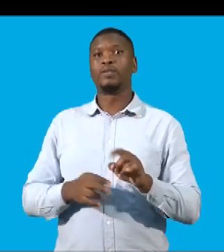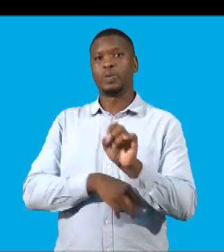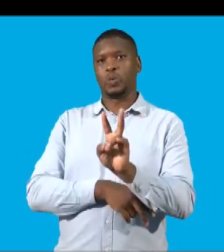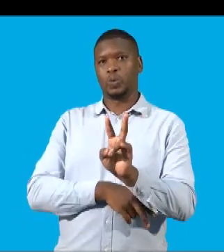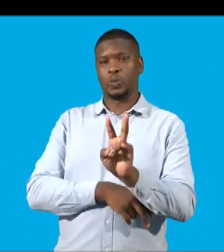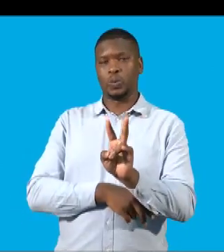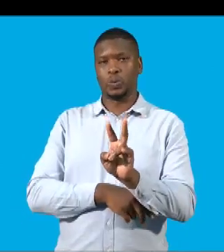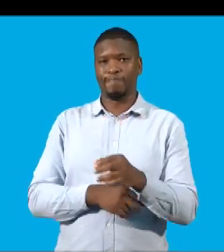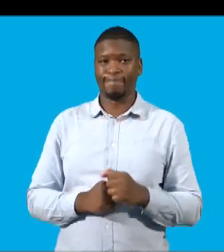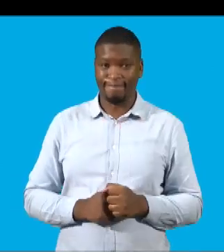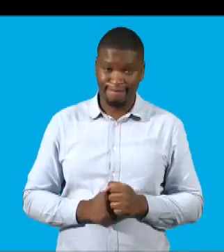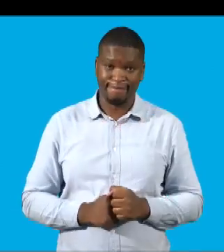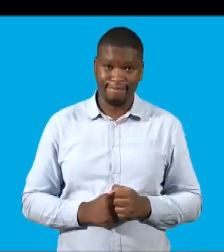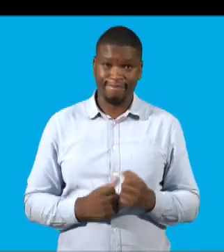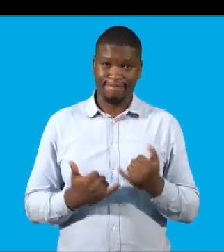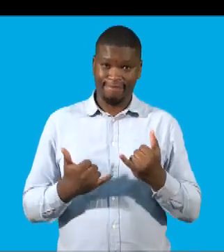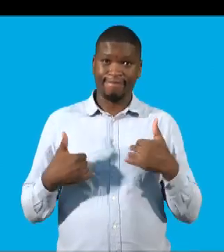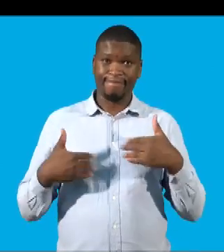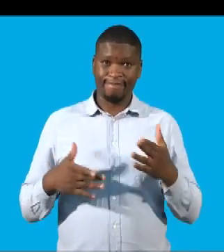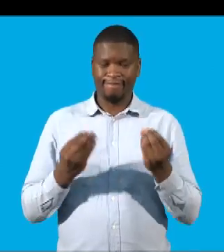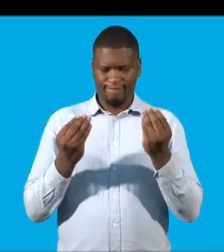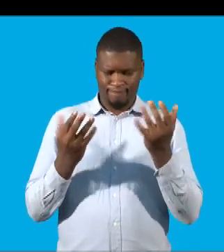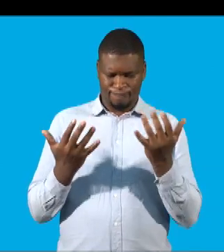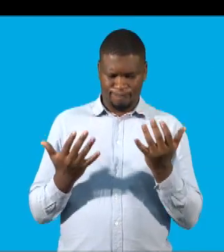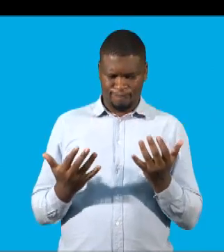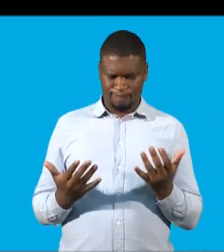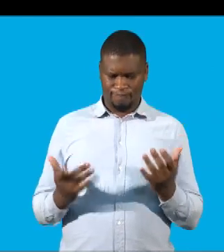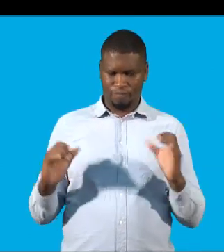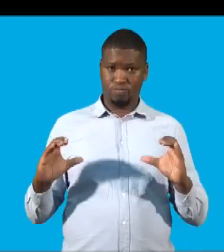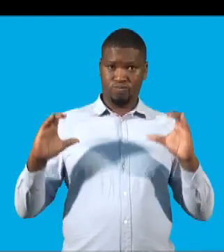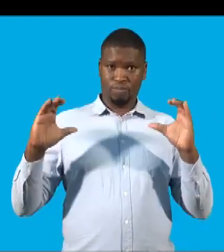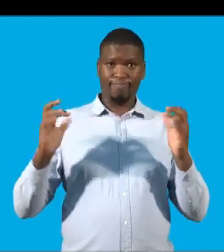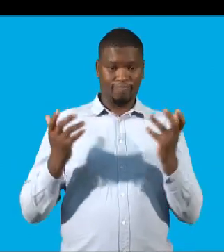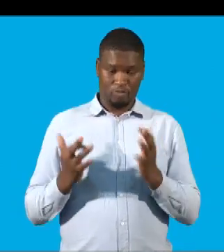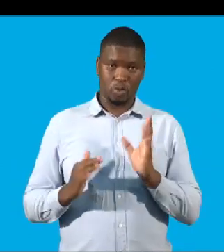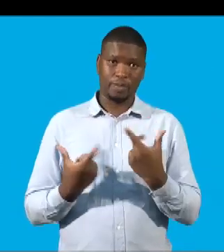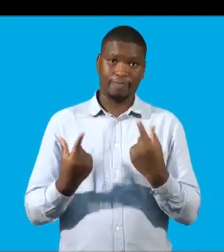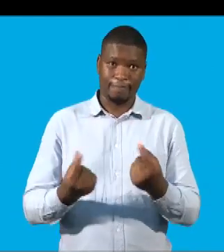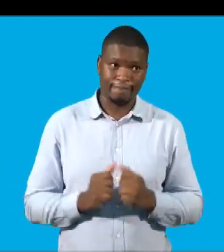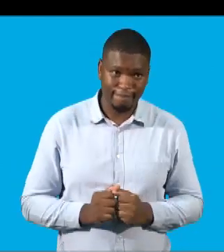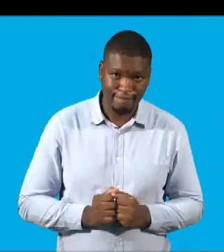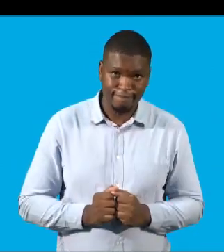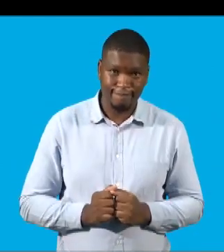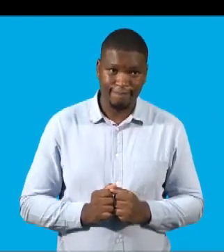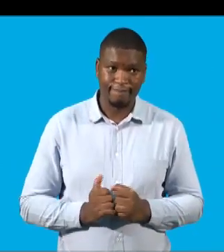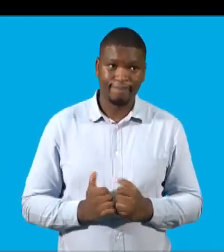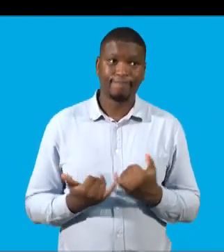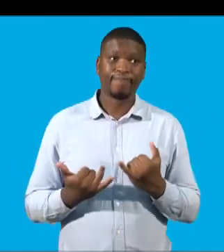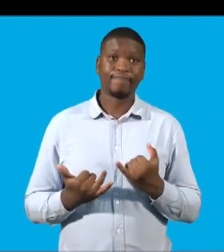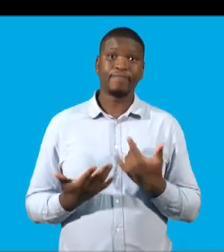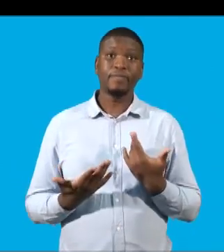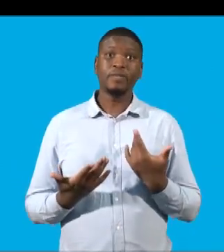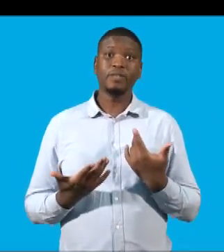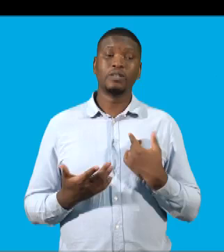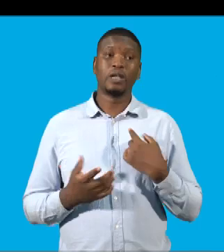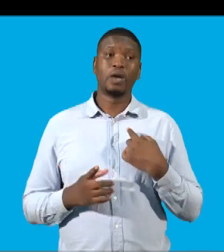a 2. And we are going to now close off that bracket. So the sum of the